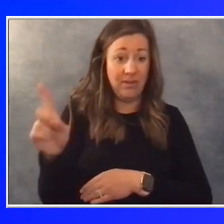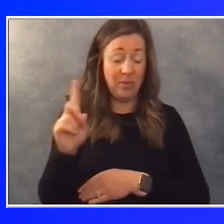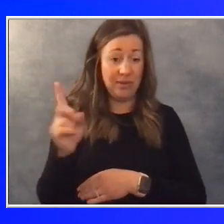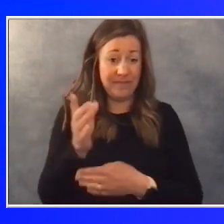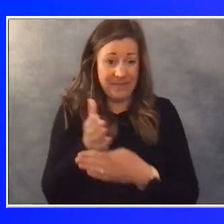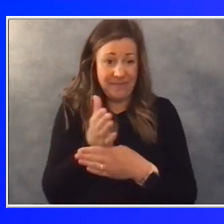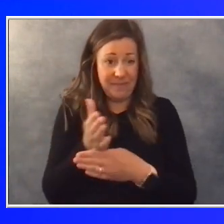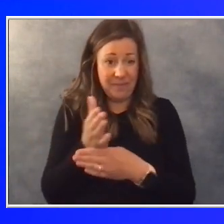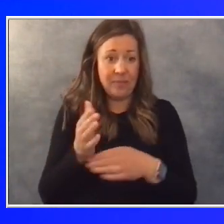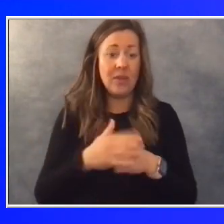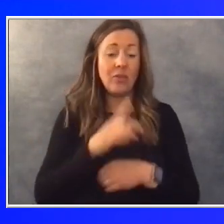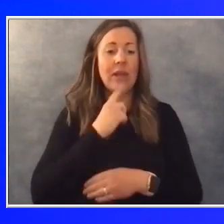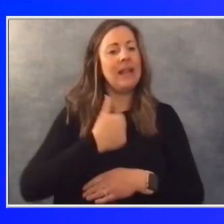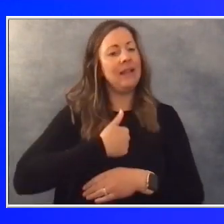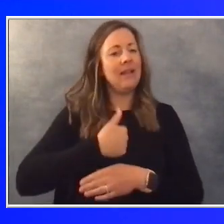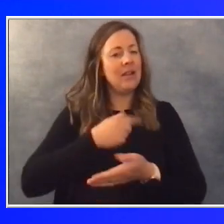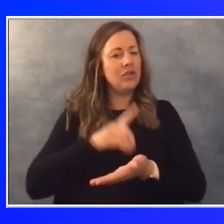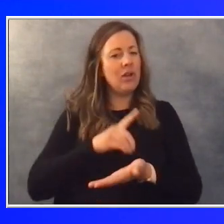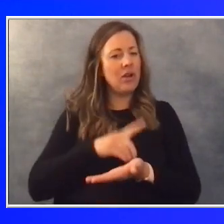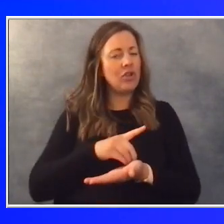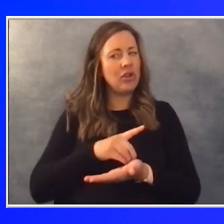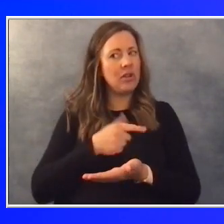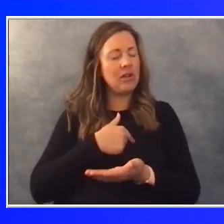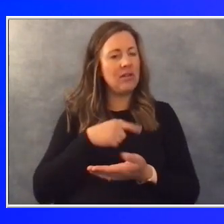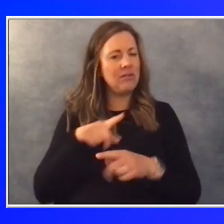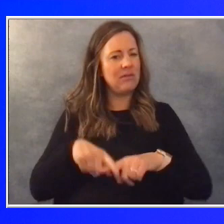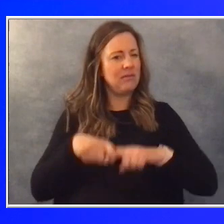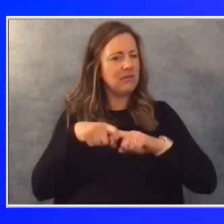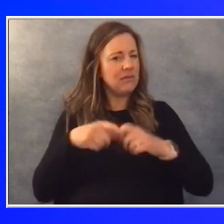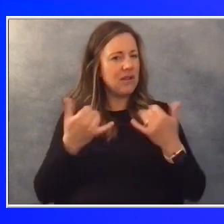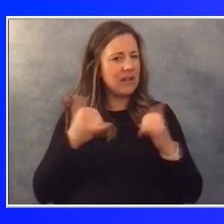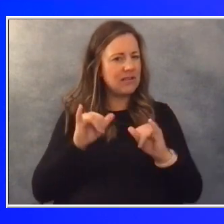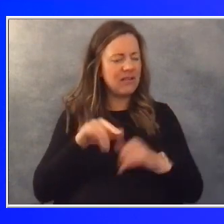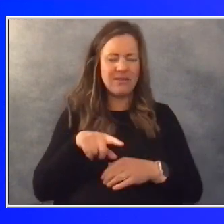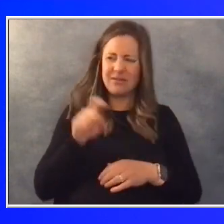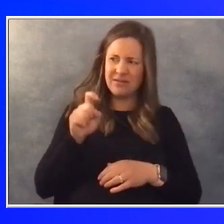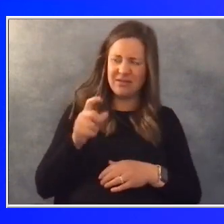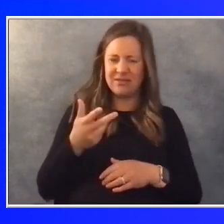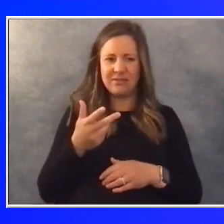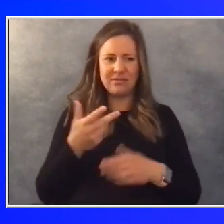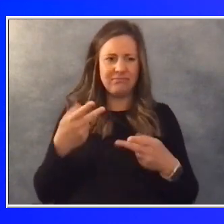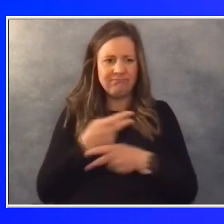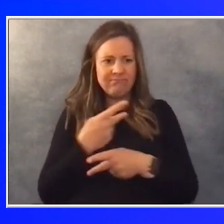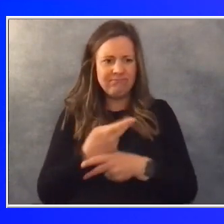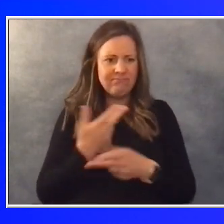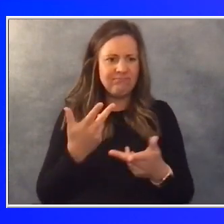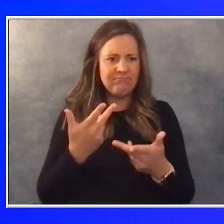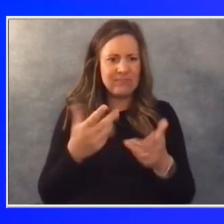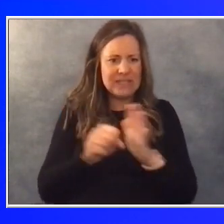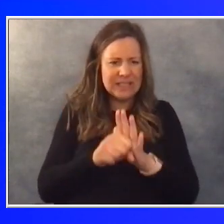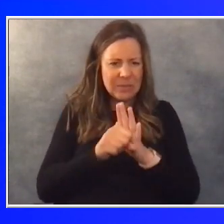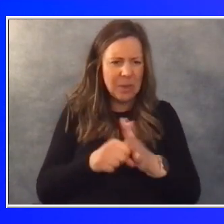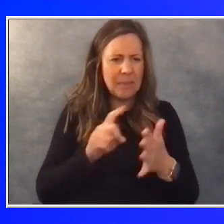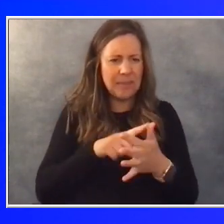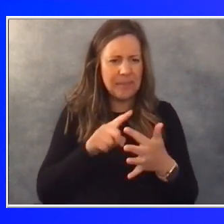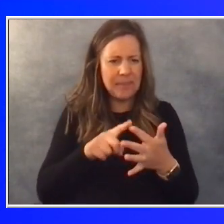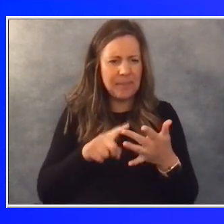being a doctor, it still took me a minute or two to put the symptoms together and was